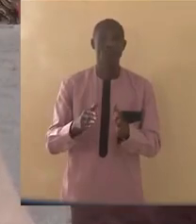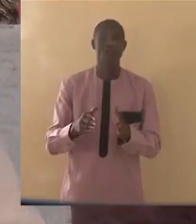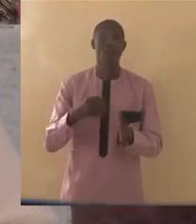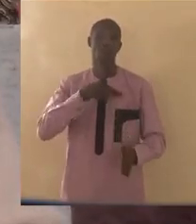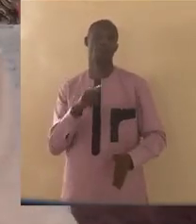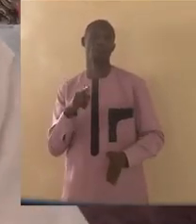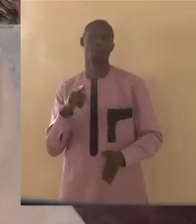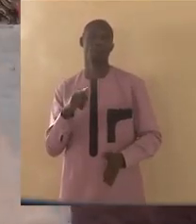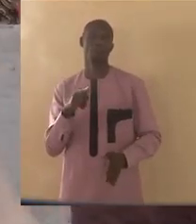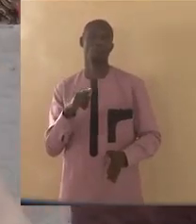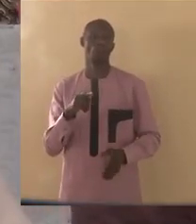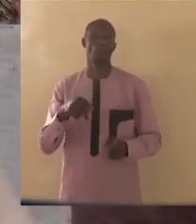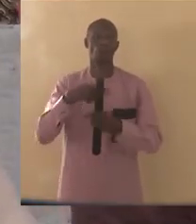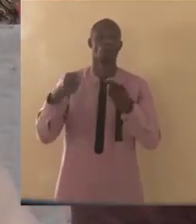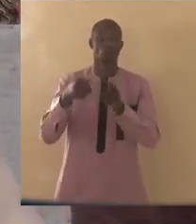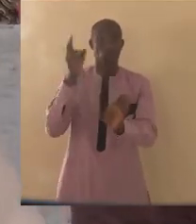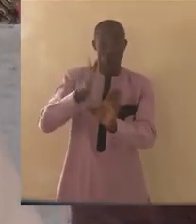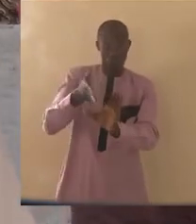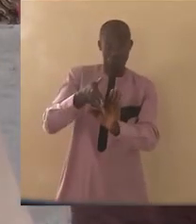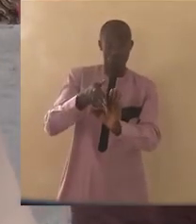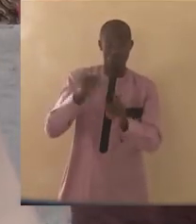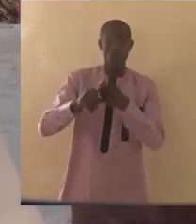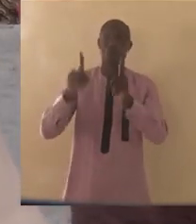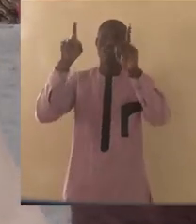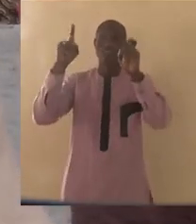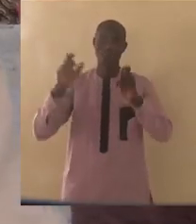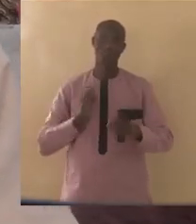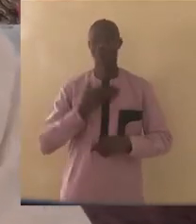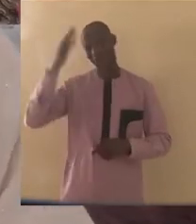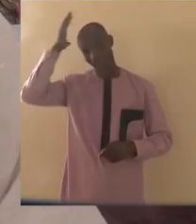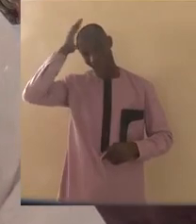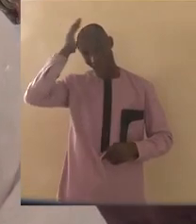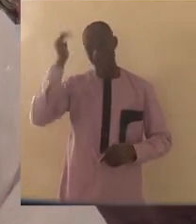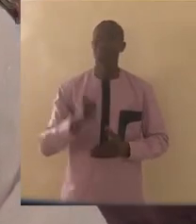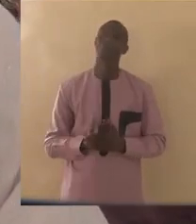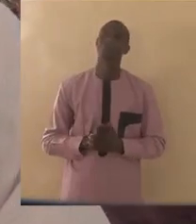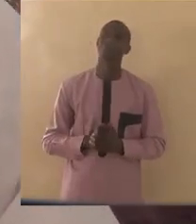theology properly, or go to the psychologist to have our head examined.